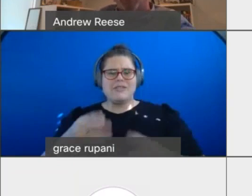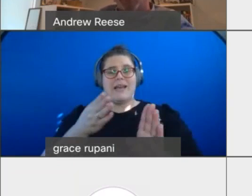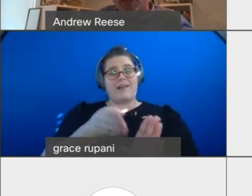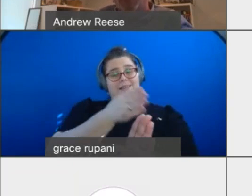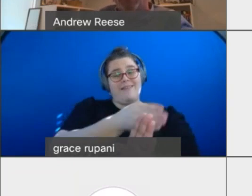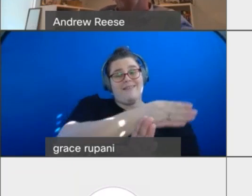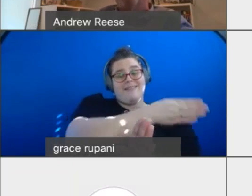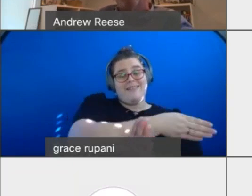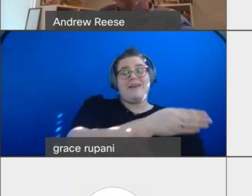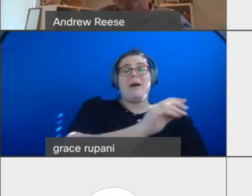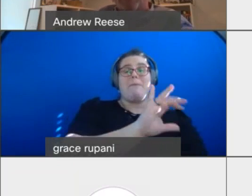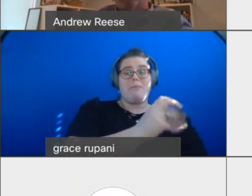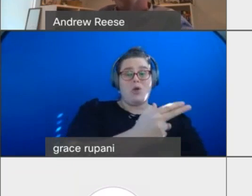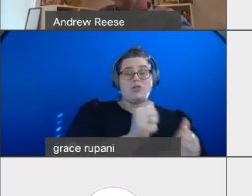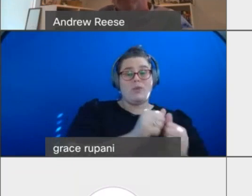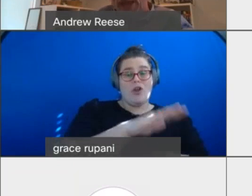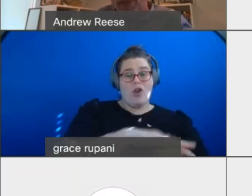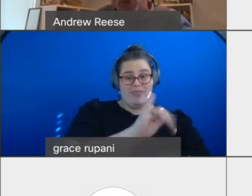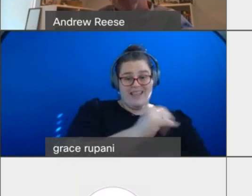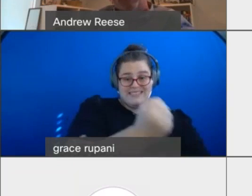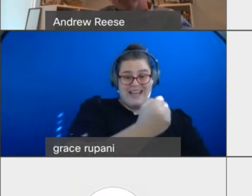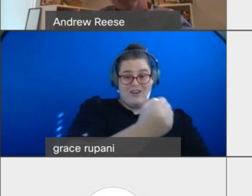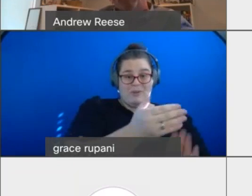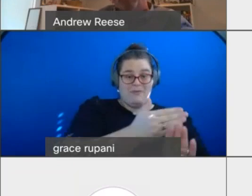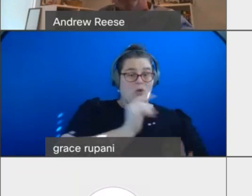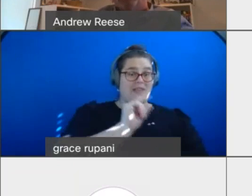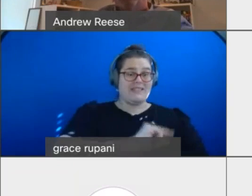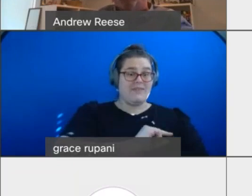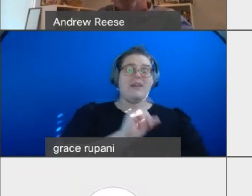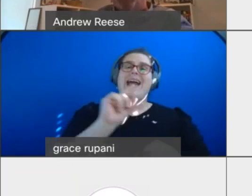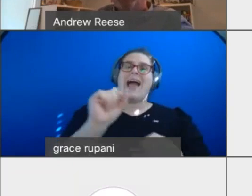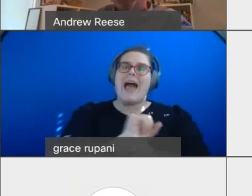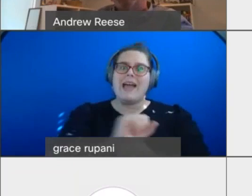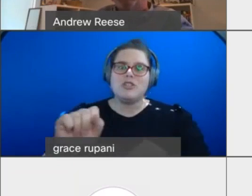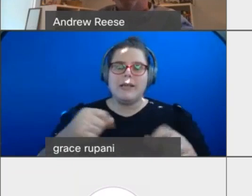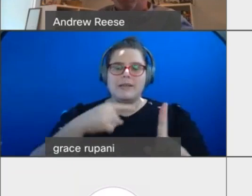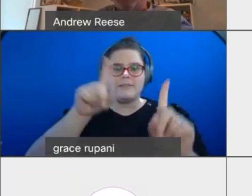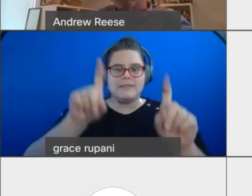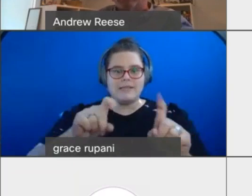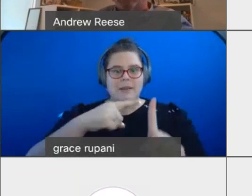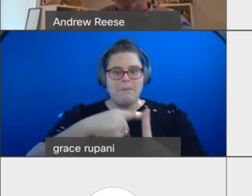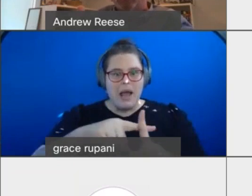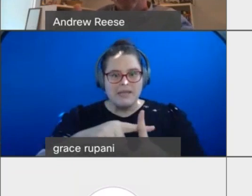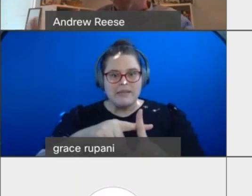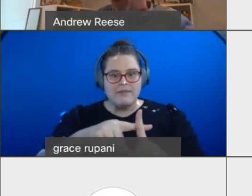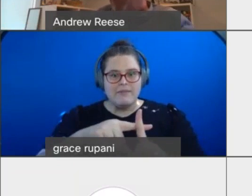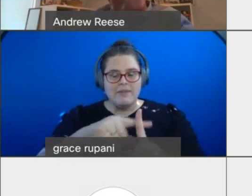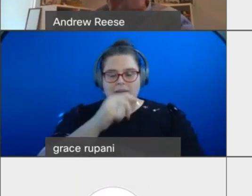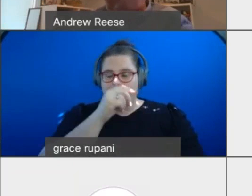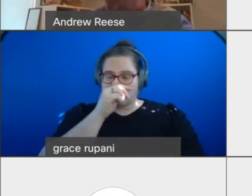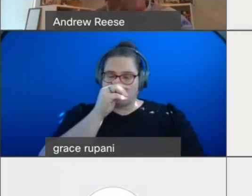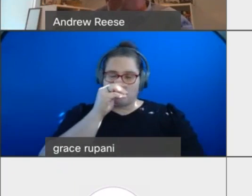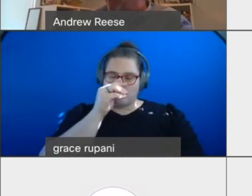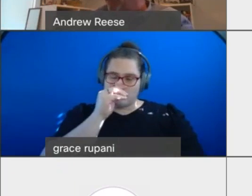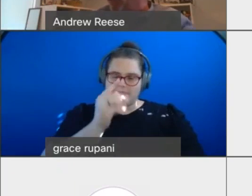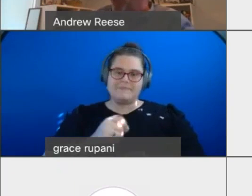prior Saturday, in fact, had COVID. What people need to keep in mind is there